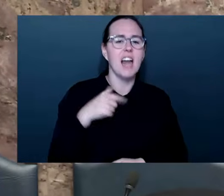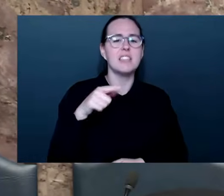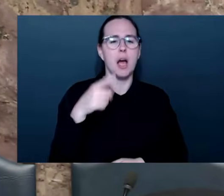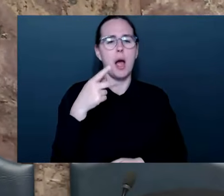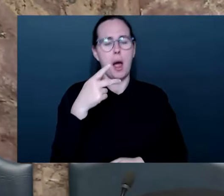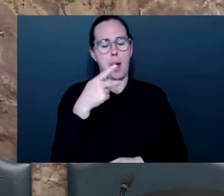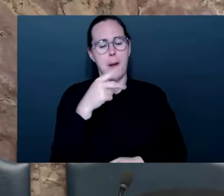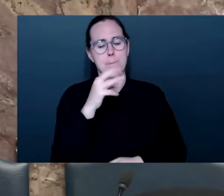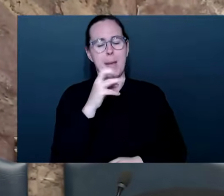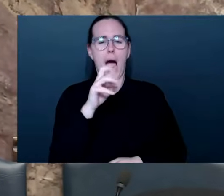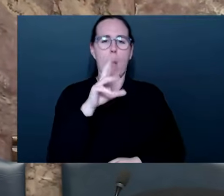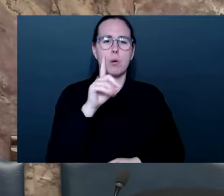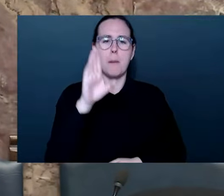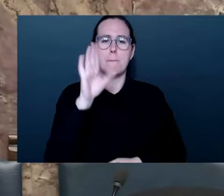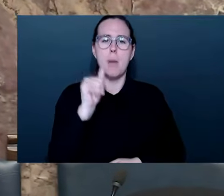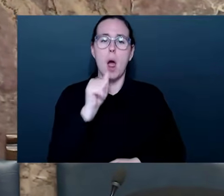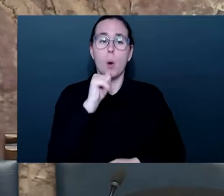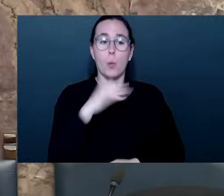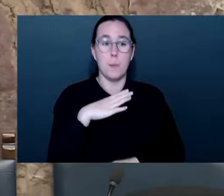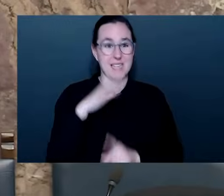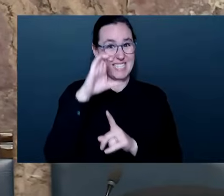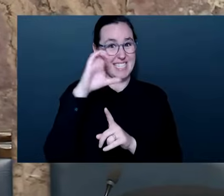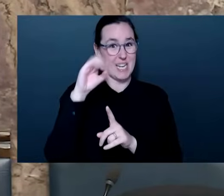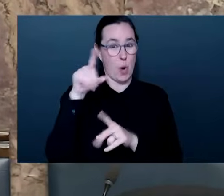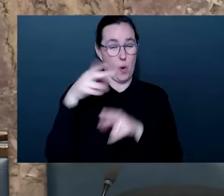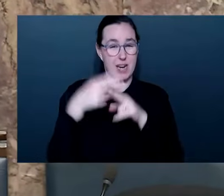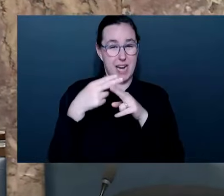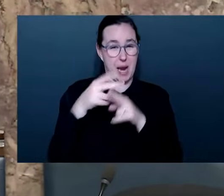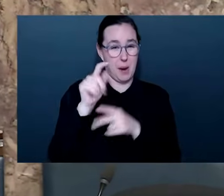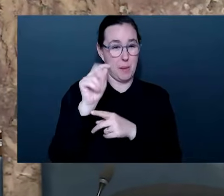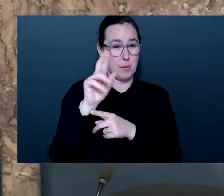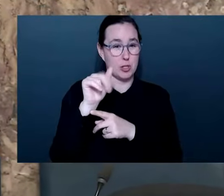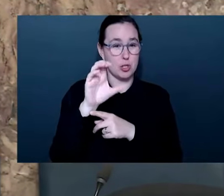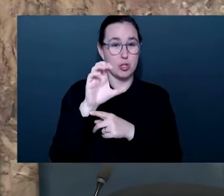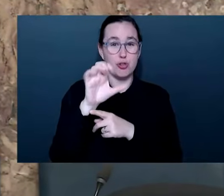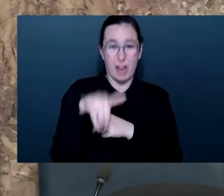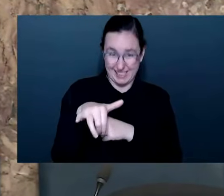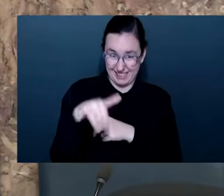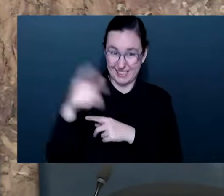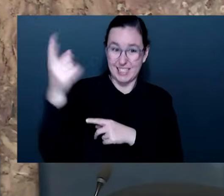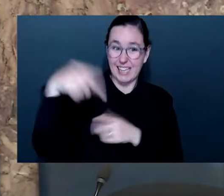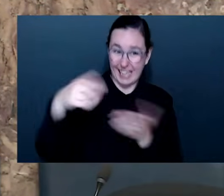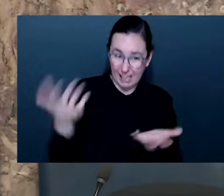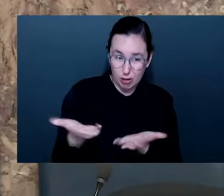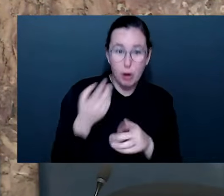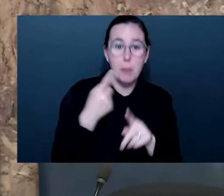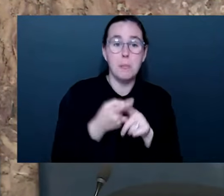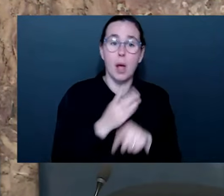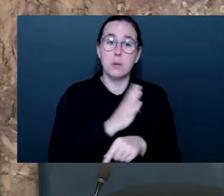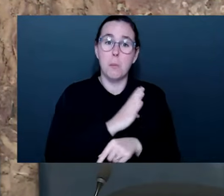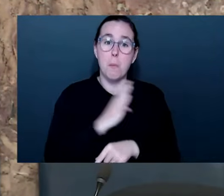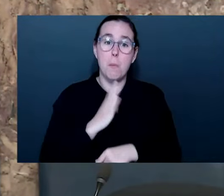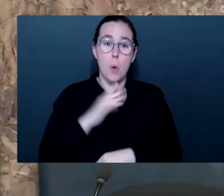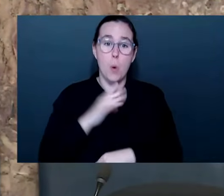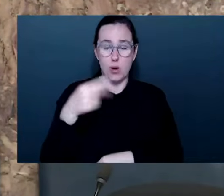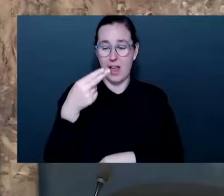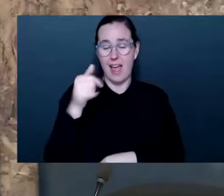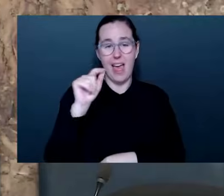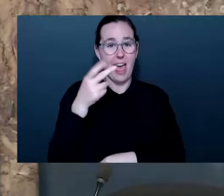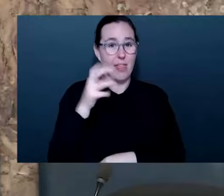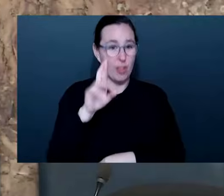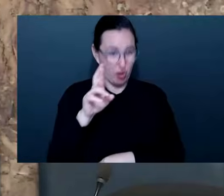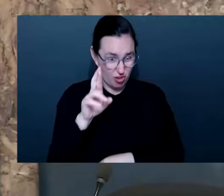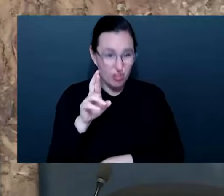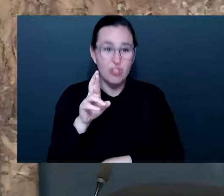represent the Canadian women who believe sound energy policies are vital for the continuing prosperity of our country. Will the House please join me in welcoming them